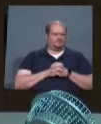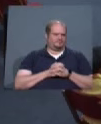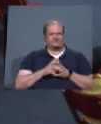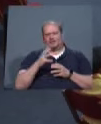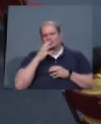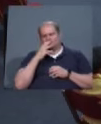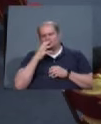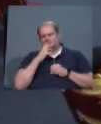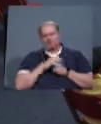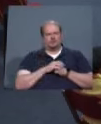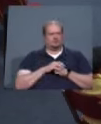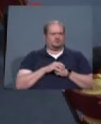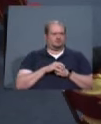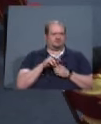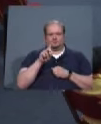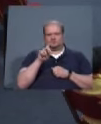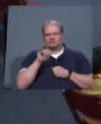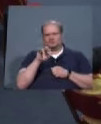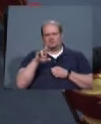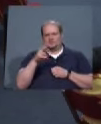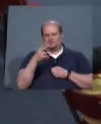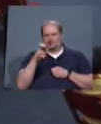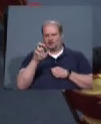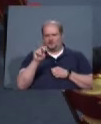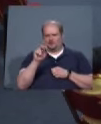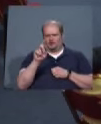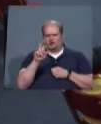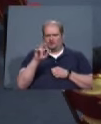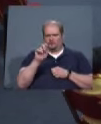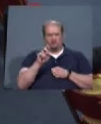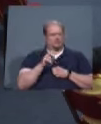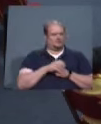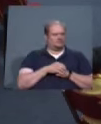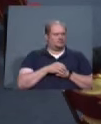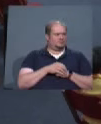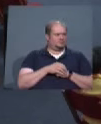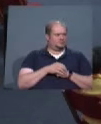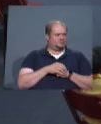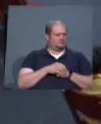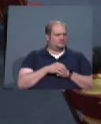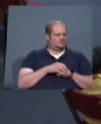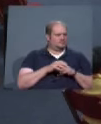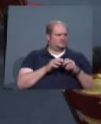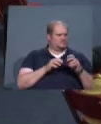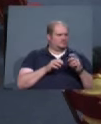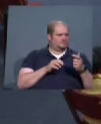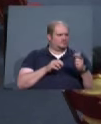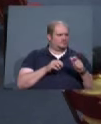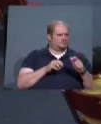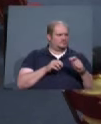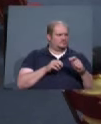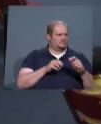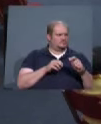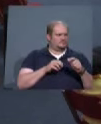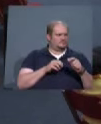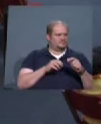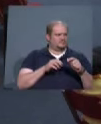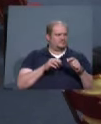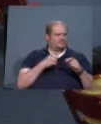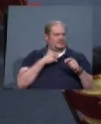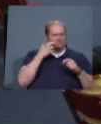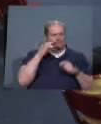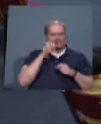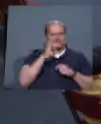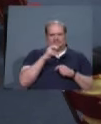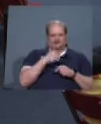Thank you. Director Hendricks? Could you talk up here? Turn your light on. Well, I know Dean had